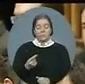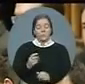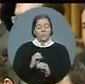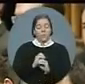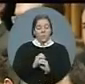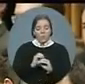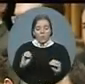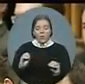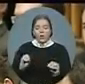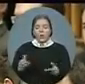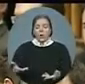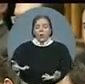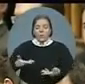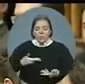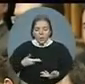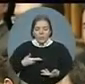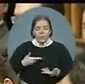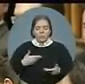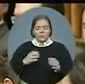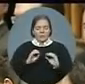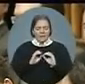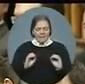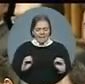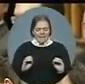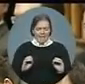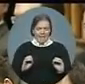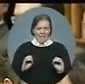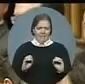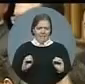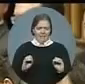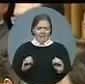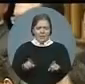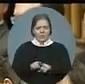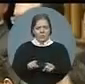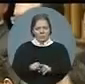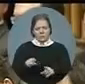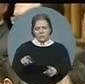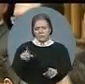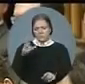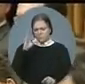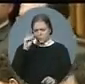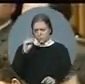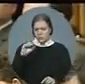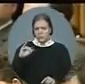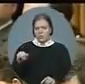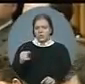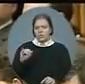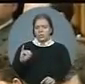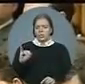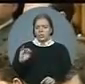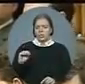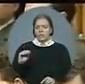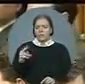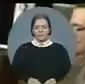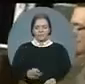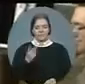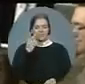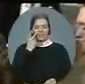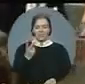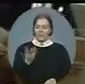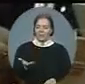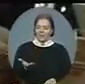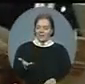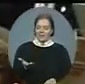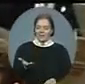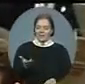The one they're talking about now with Jim Hart, exact same thing. The police say it does not exist. And I could go on and on and on. They